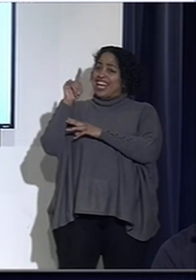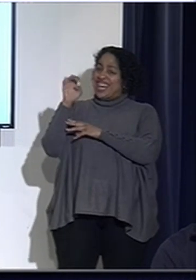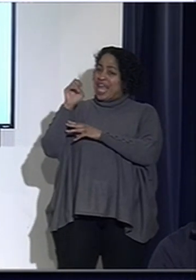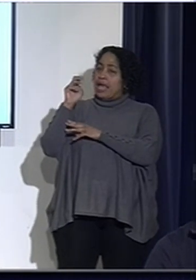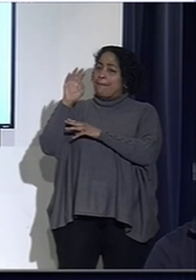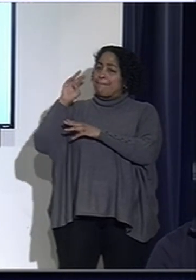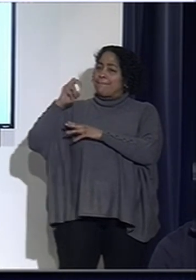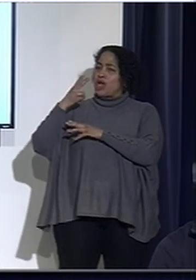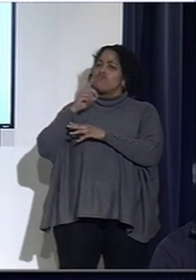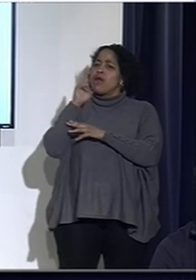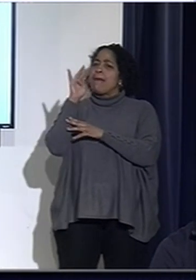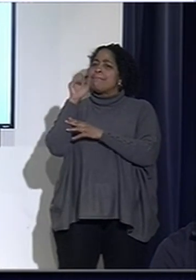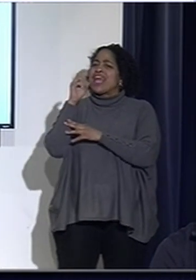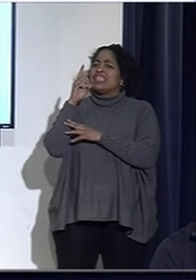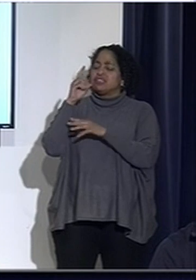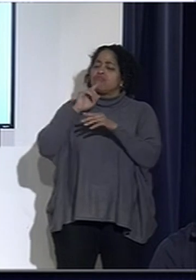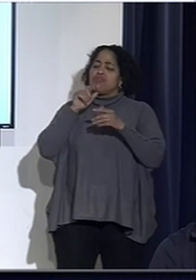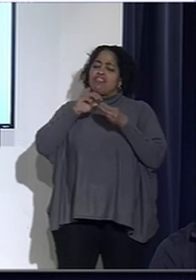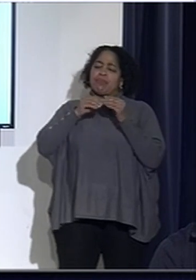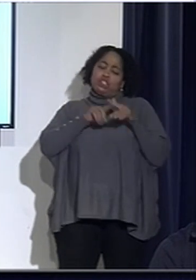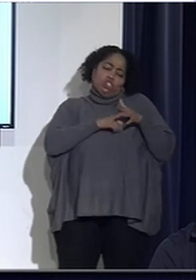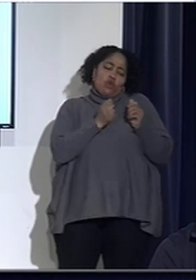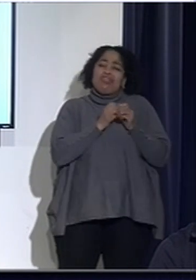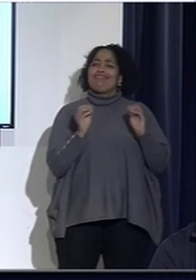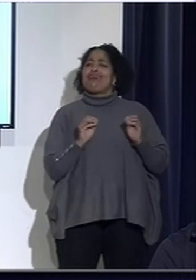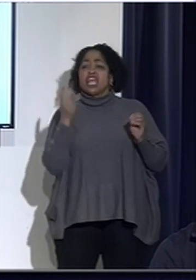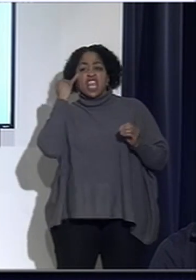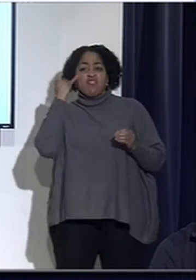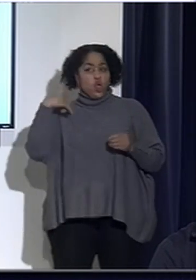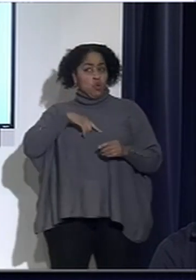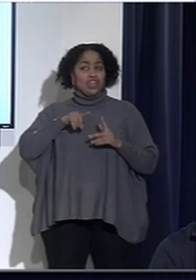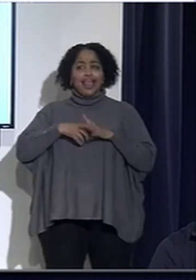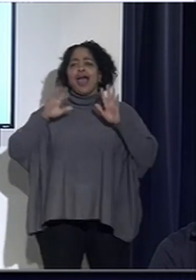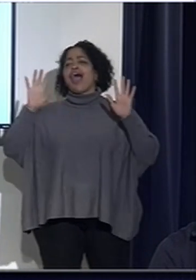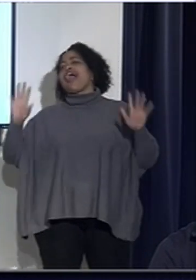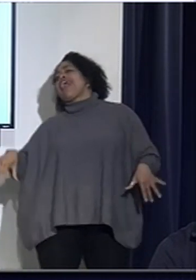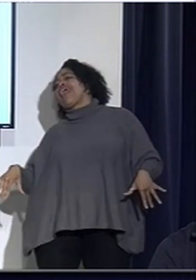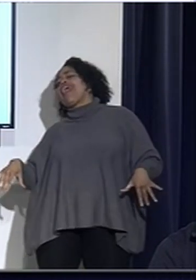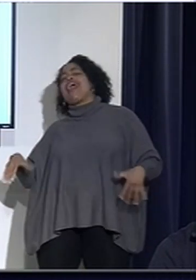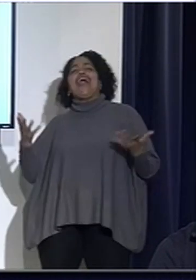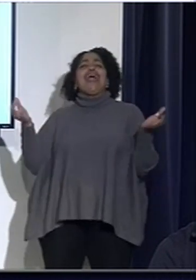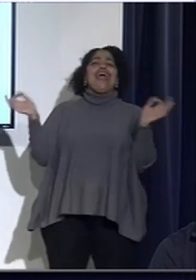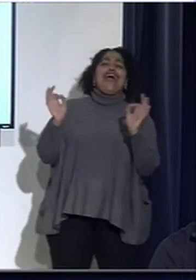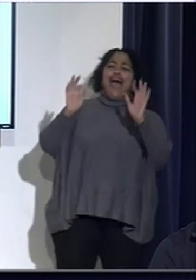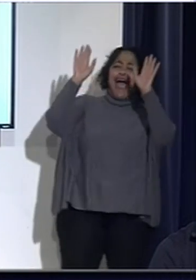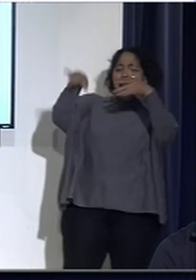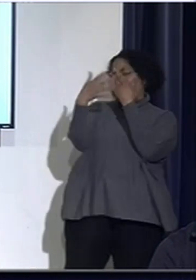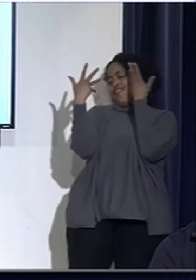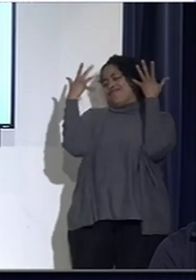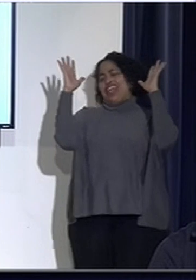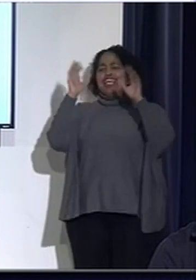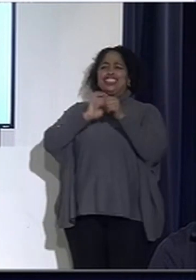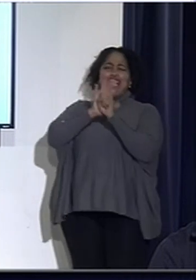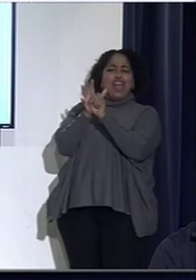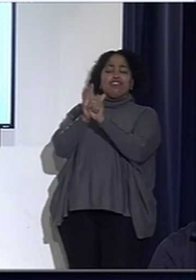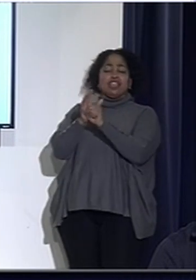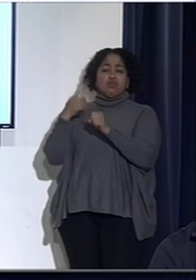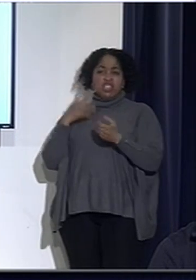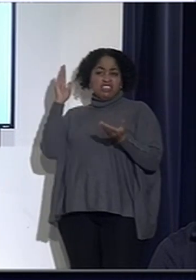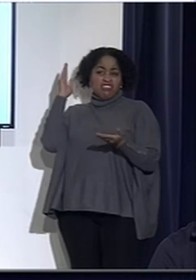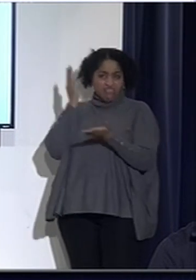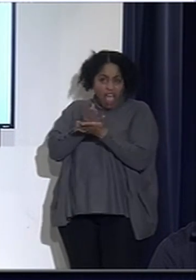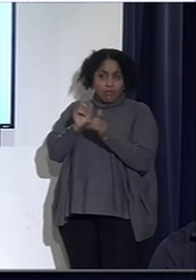that was almost nothing. If we relax, we start going together in crowds, we start ignoring the social distance requirements, we're